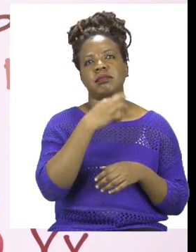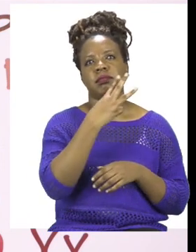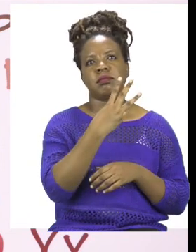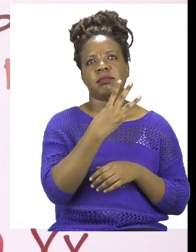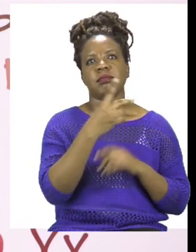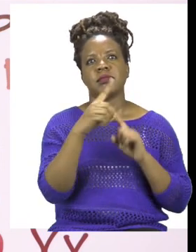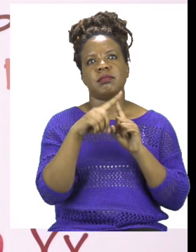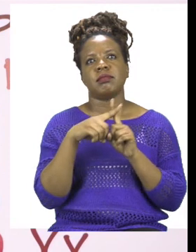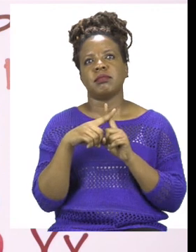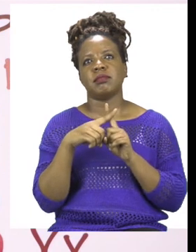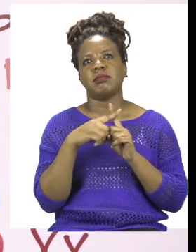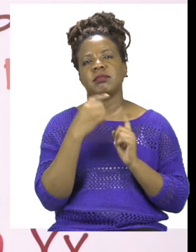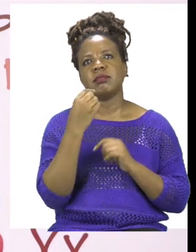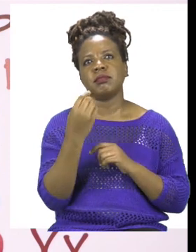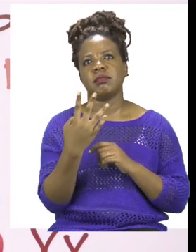3 times 5 equals 15.